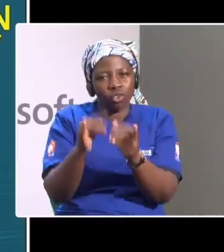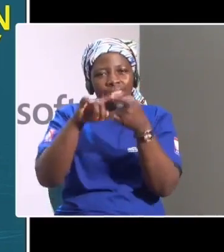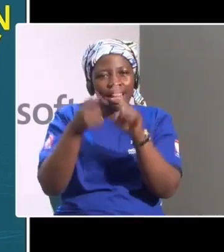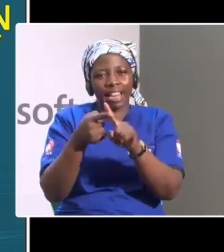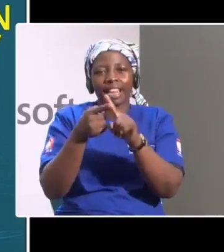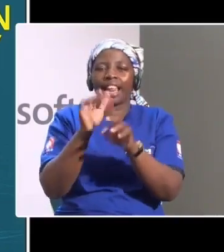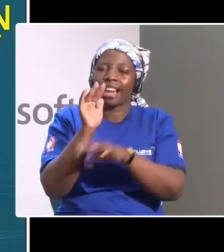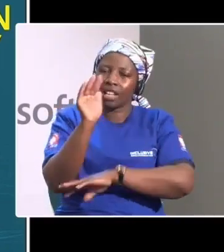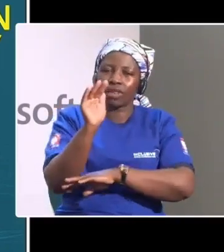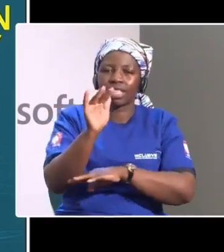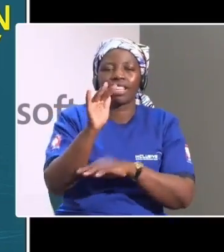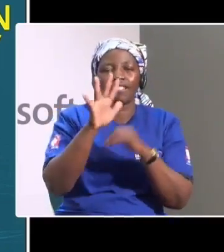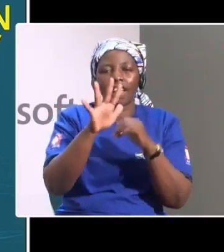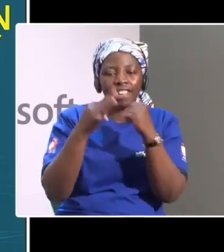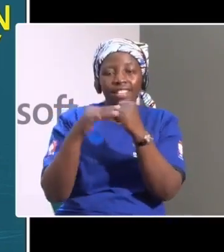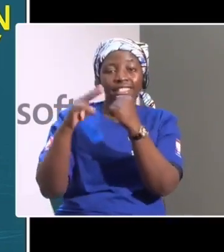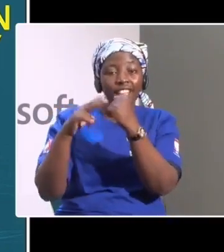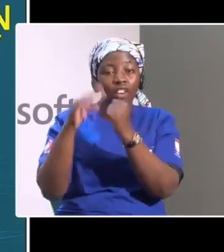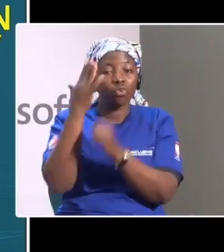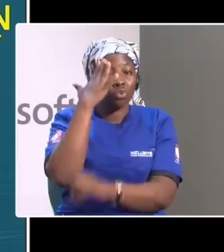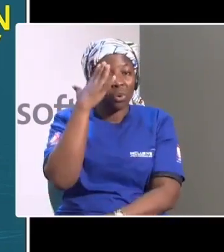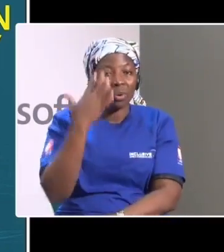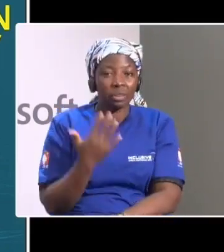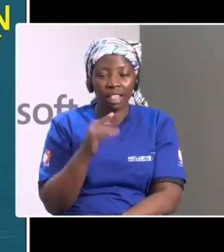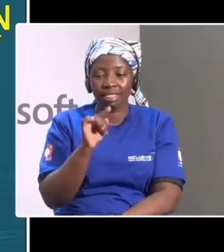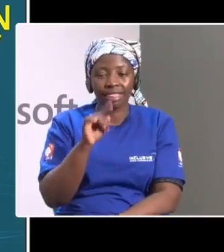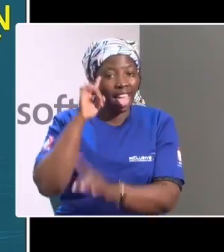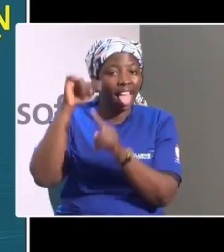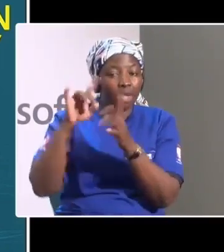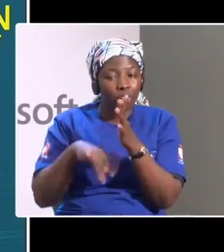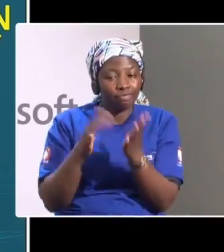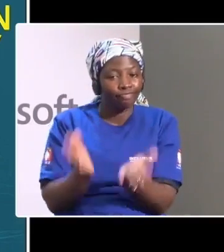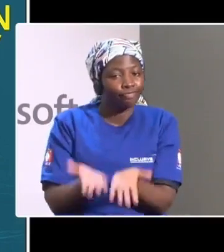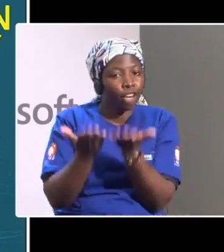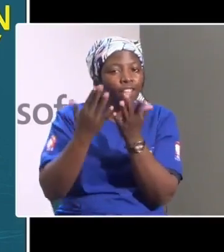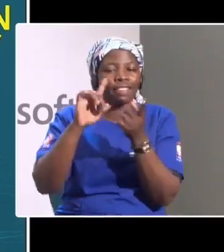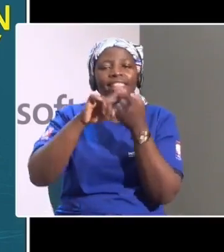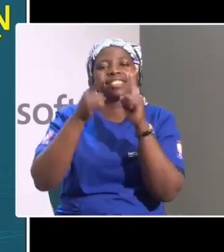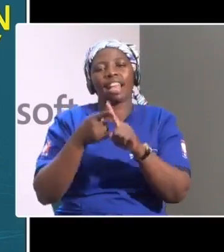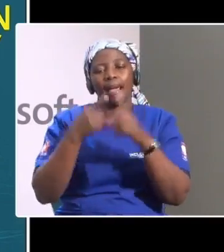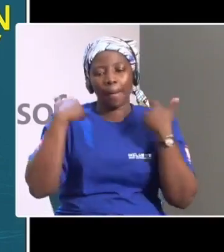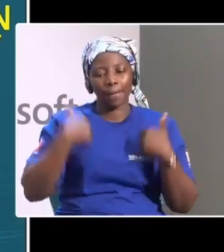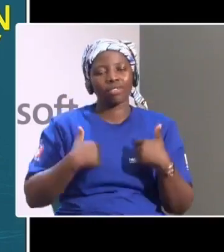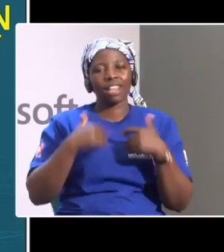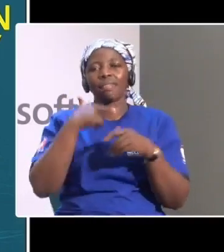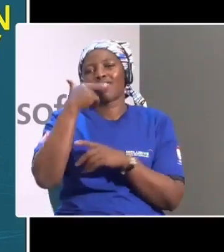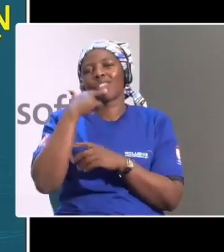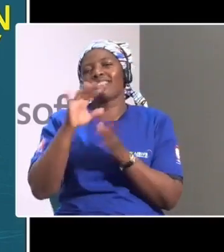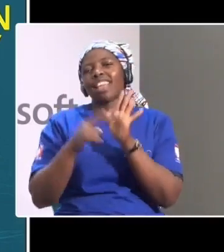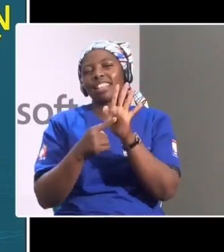number 587, in order to upgrade, to improve that standard. I mentioned the example of,